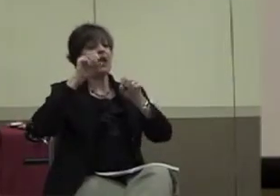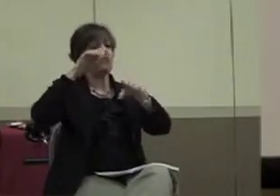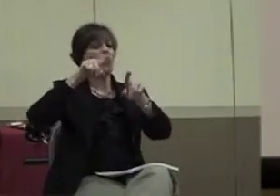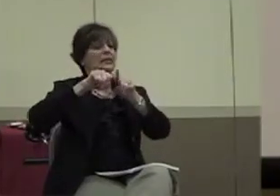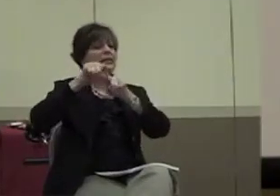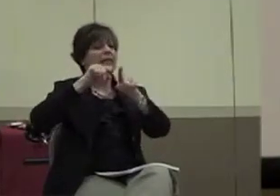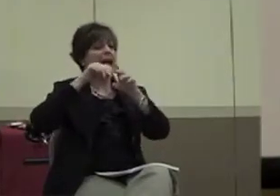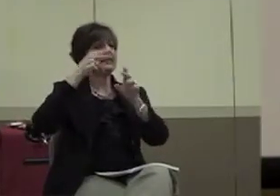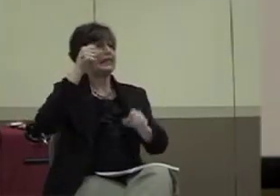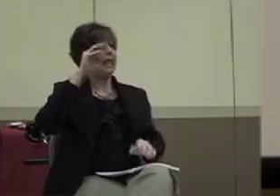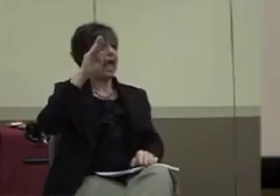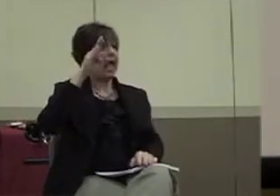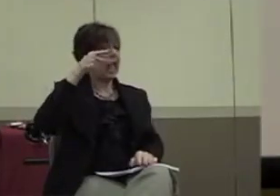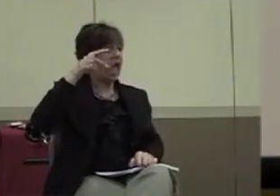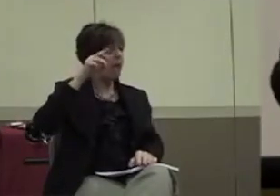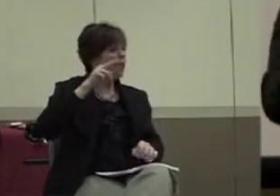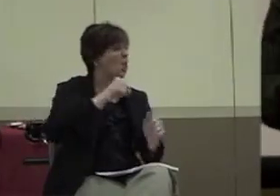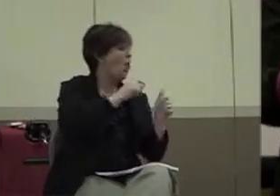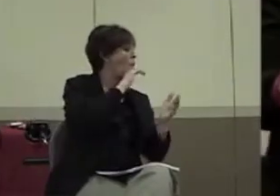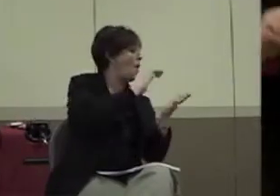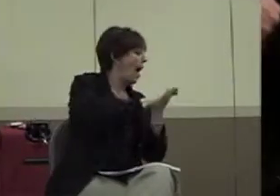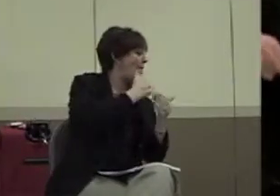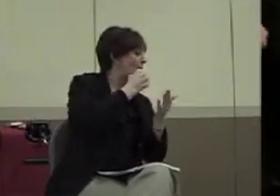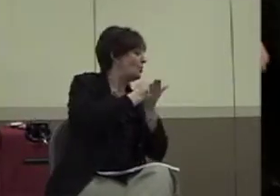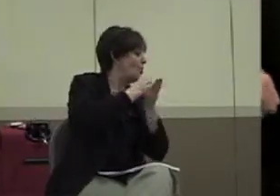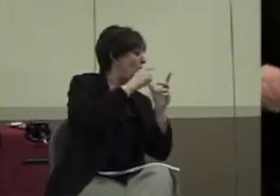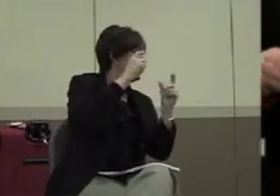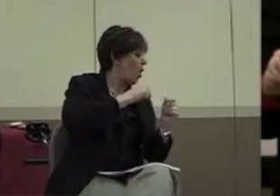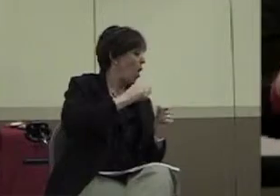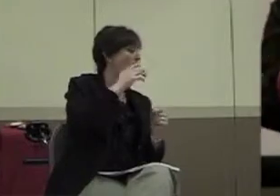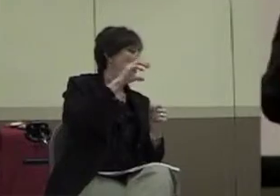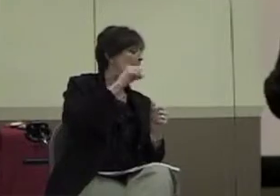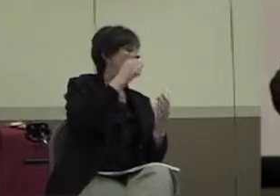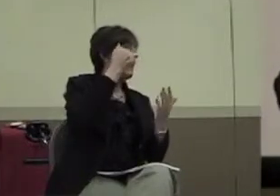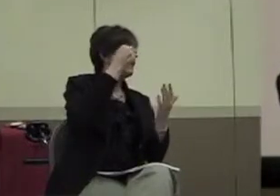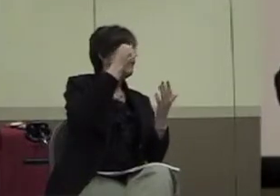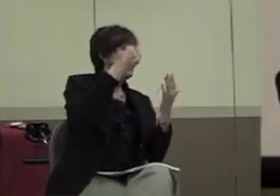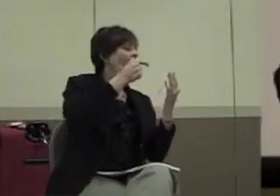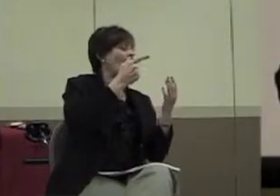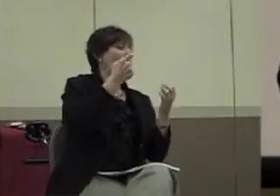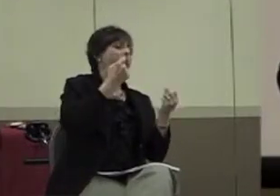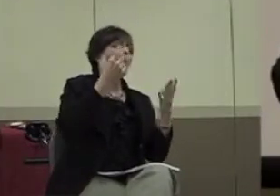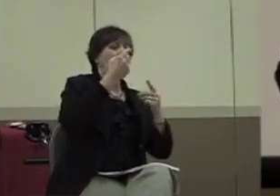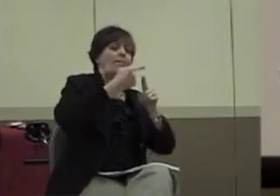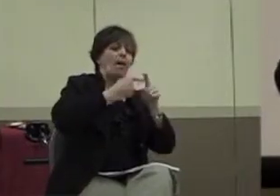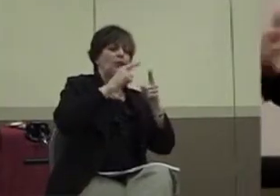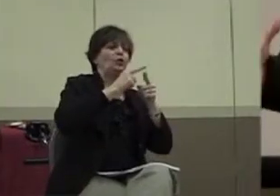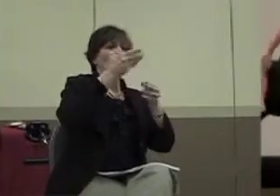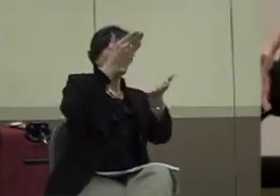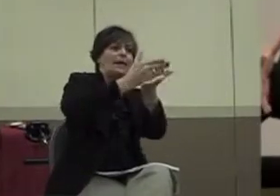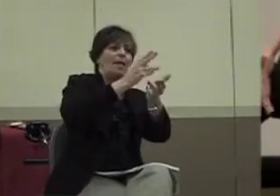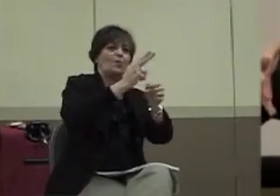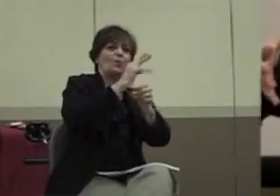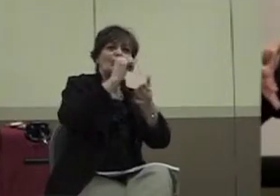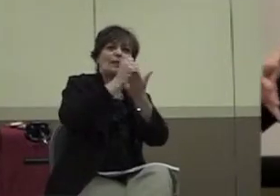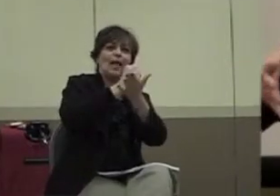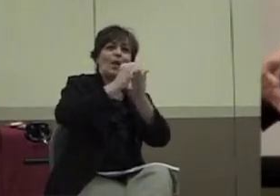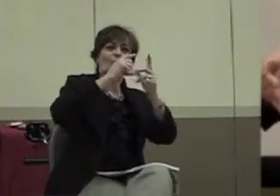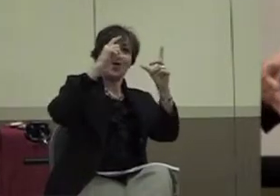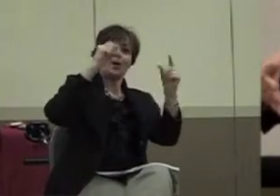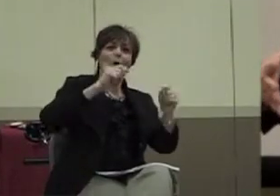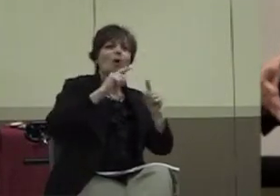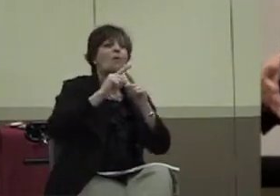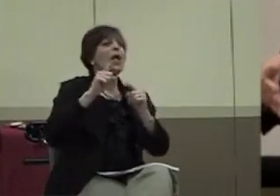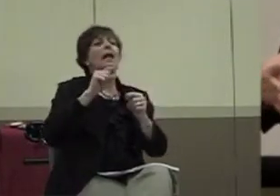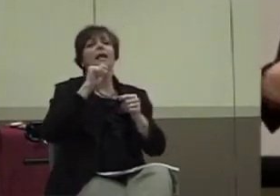cards, it's going to take 36 months for her to quit using the credit cards. But it does mean that forever how long the